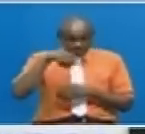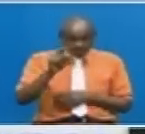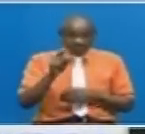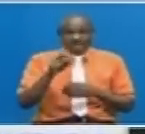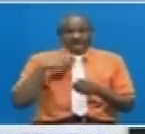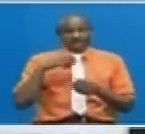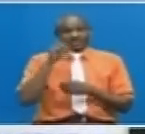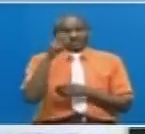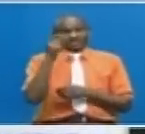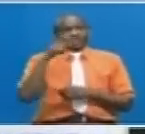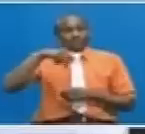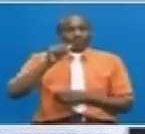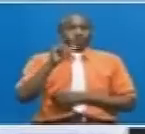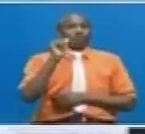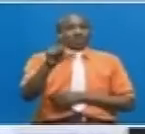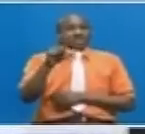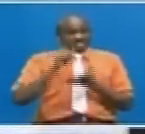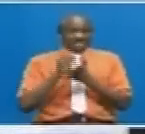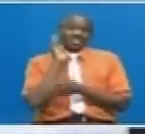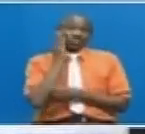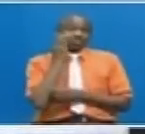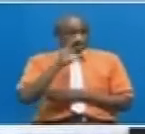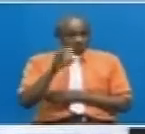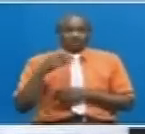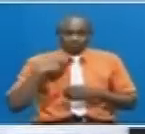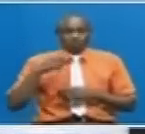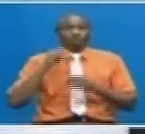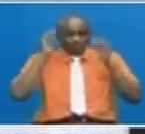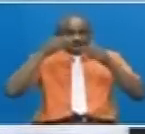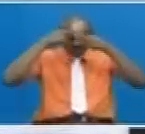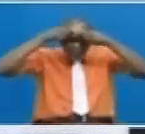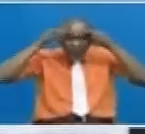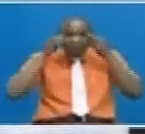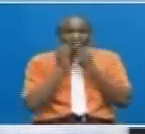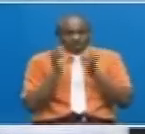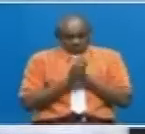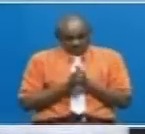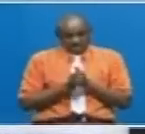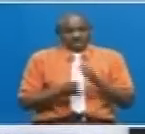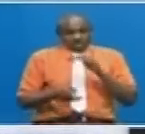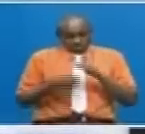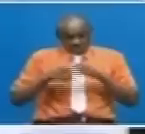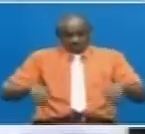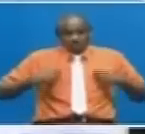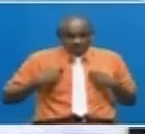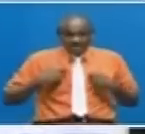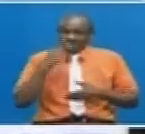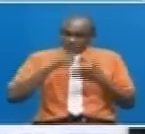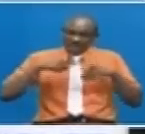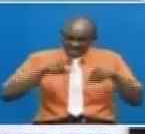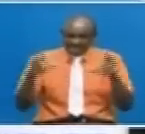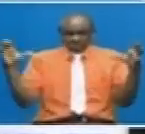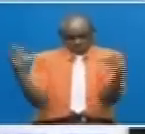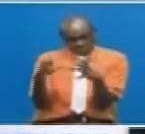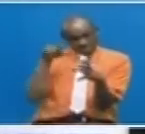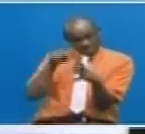St. Paul Kiwanjani School in Isiolo County from wearing hijabs and trousers. The court ruled that the move to allow a section